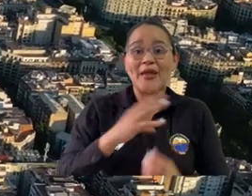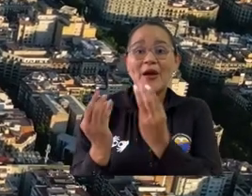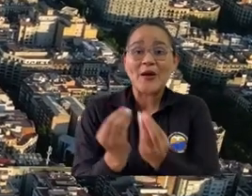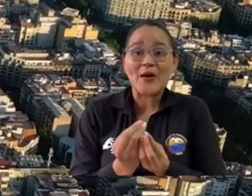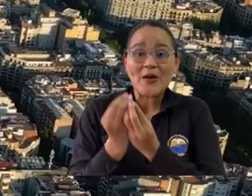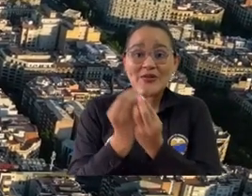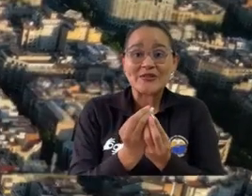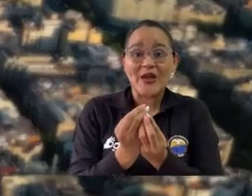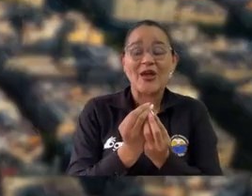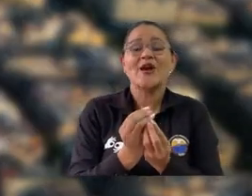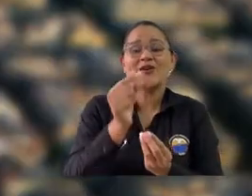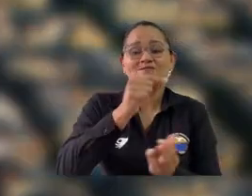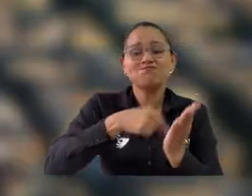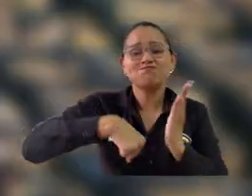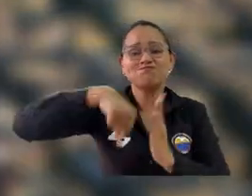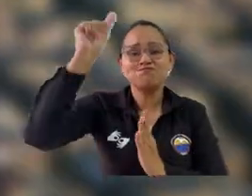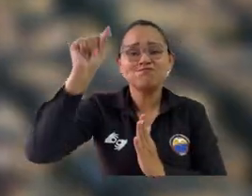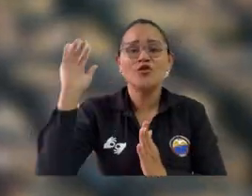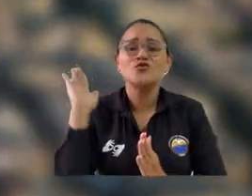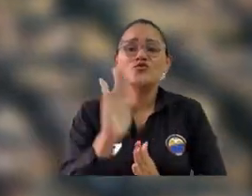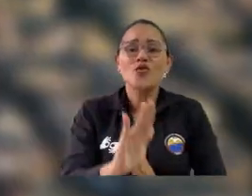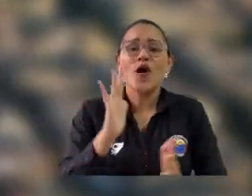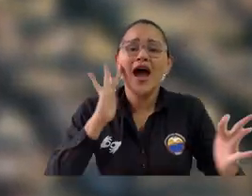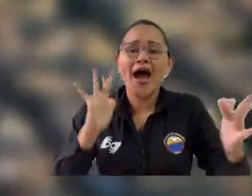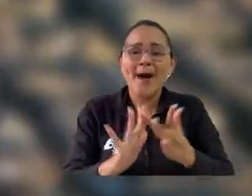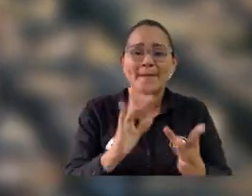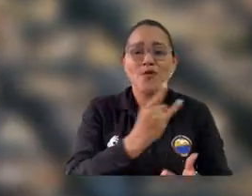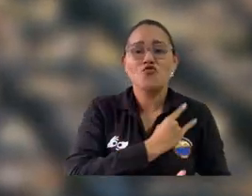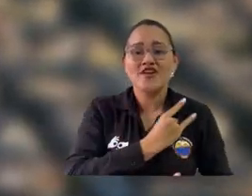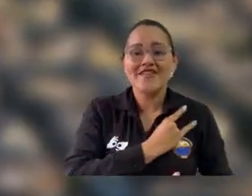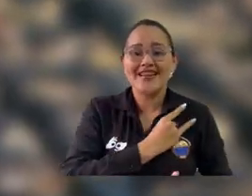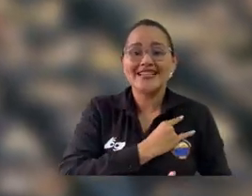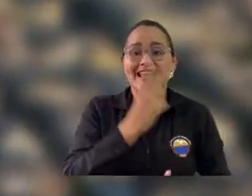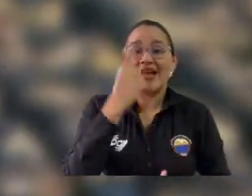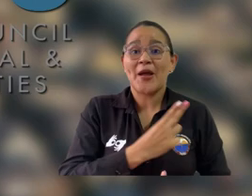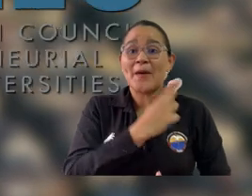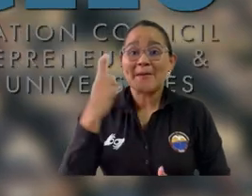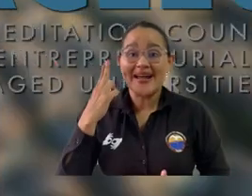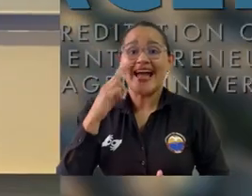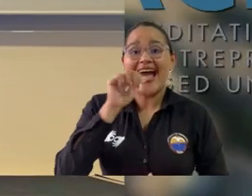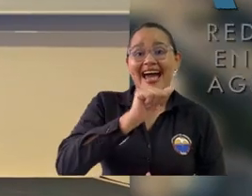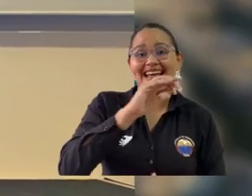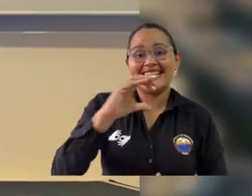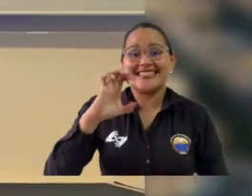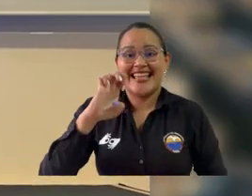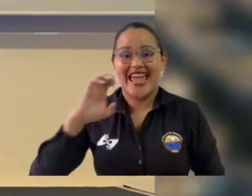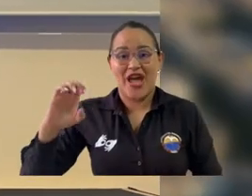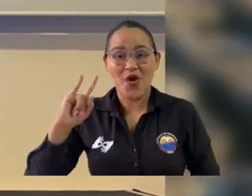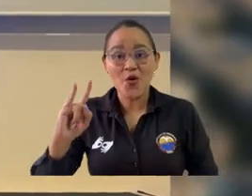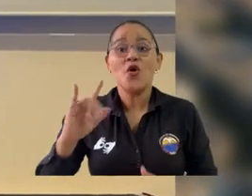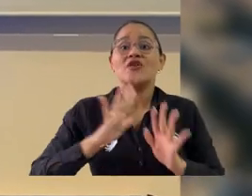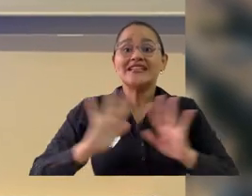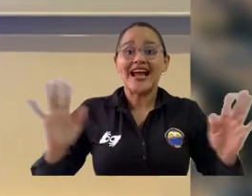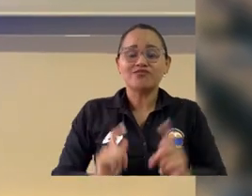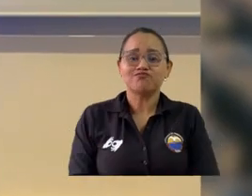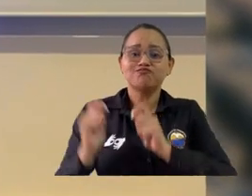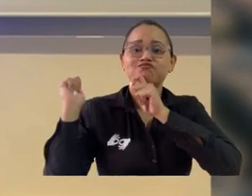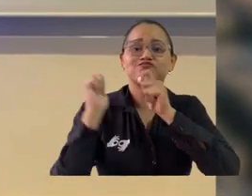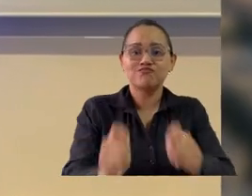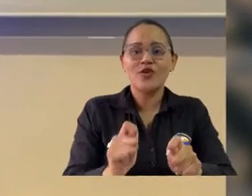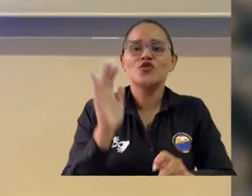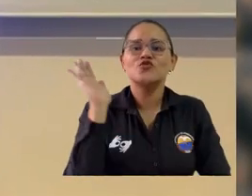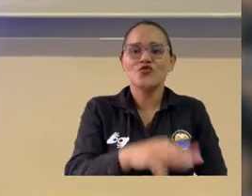En Barcelona, España, el Consejo de Acreditación para Universidades Emprendedoras y Comprometidas, ACEU, hizo oficial el otorgamiento de la